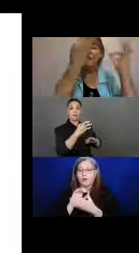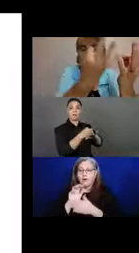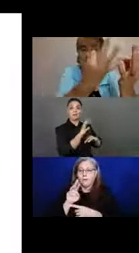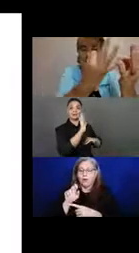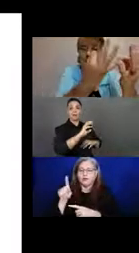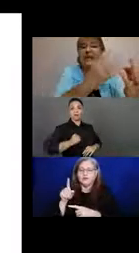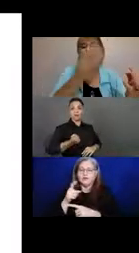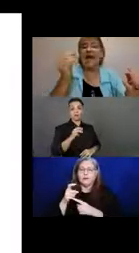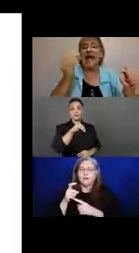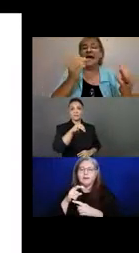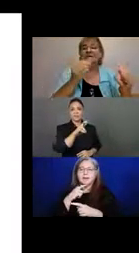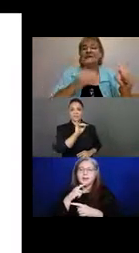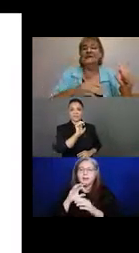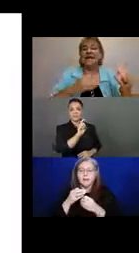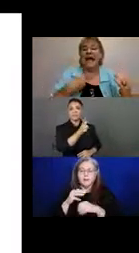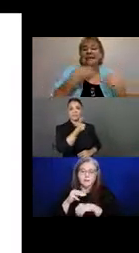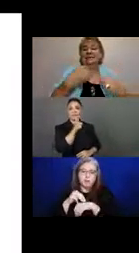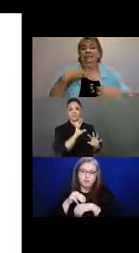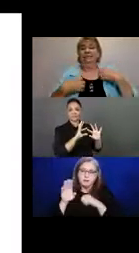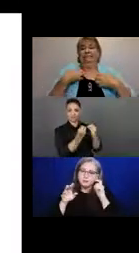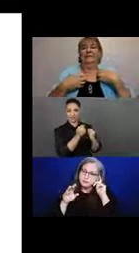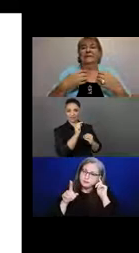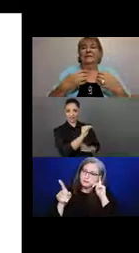hearing family and had